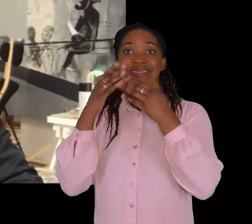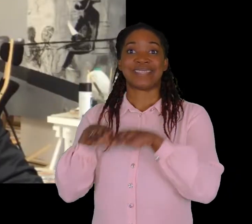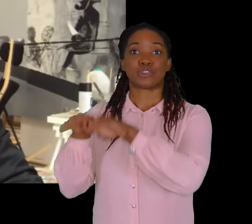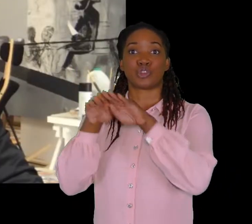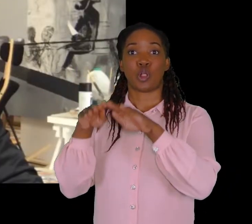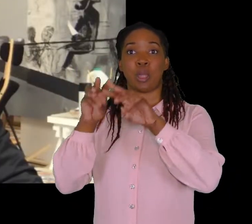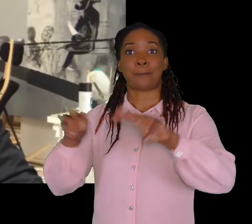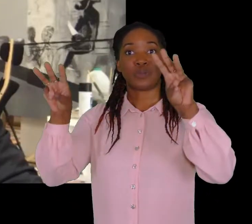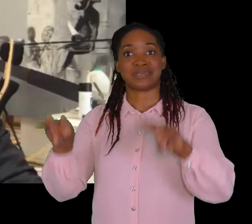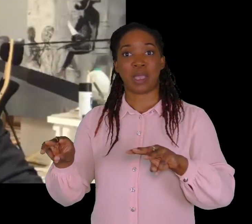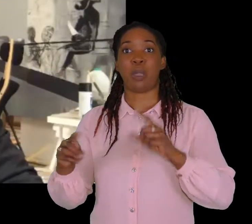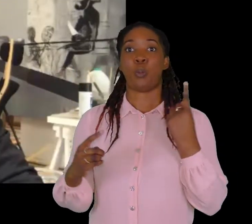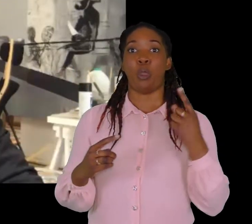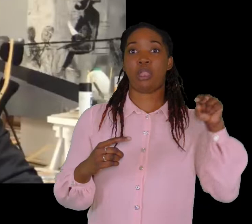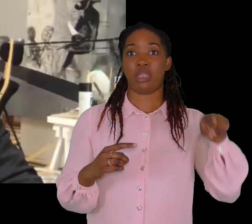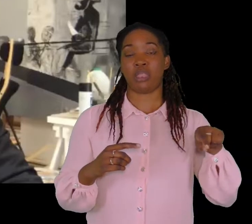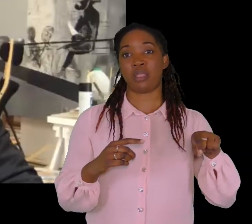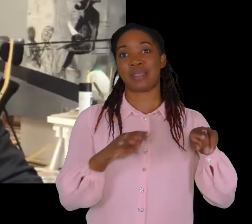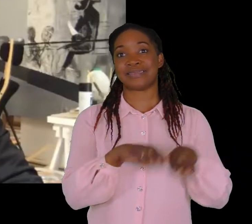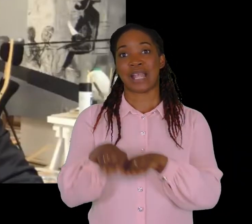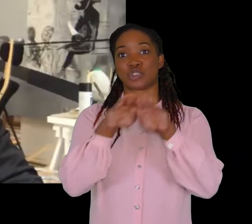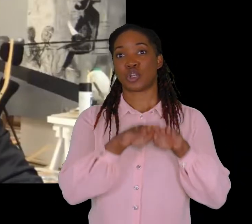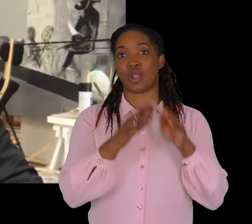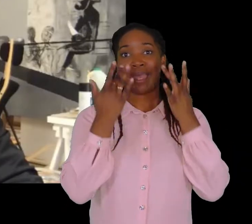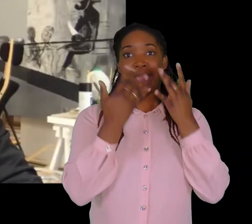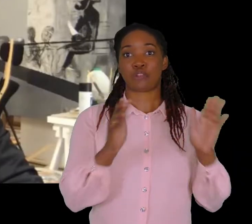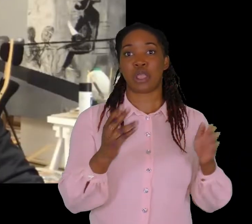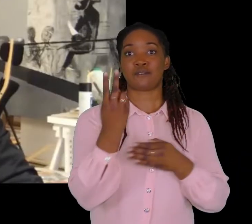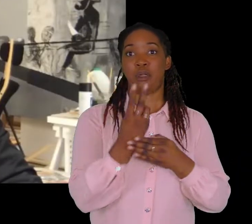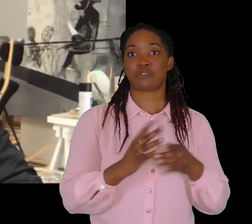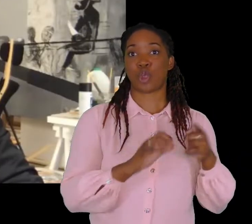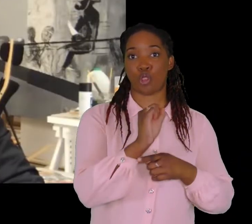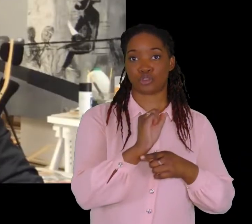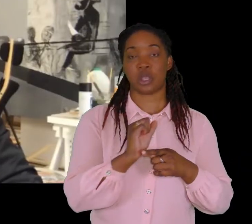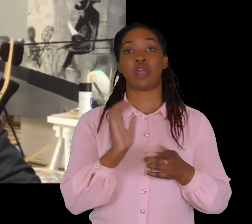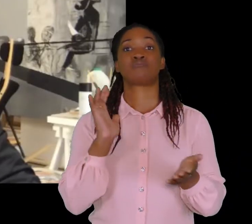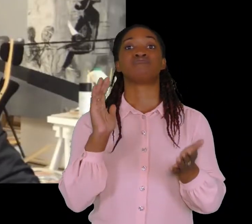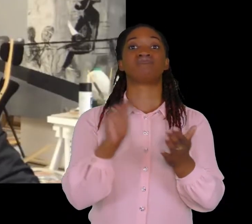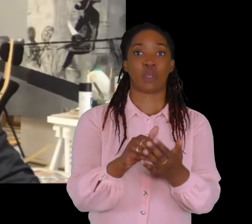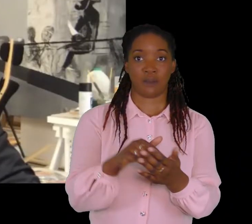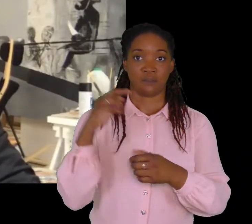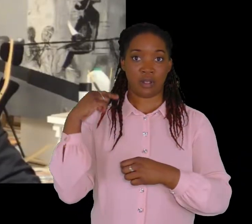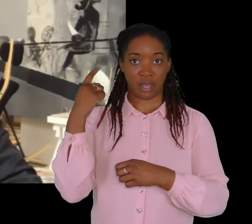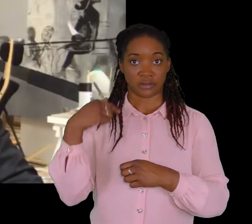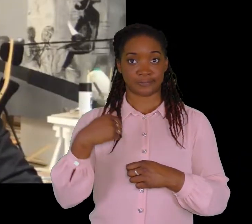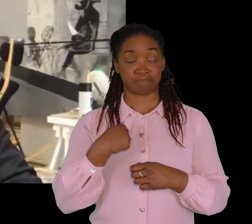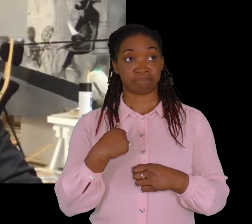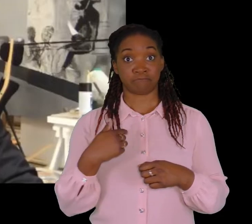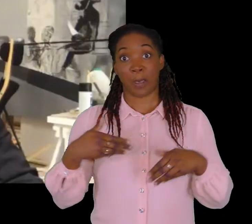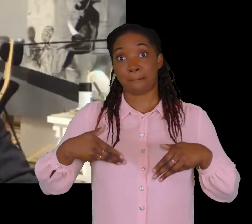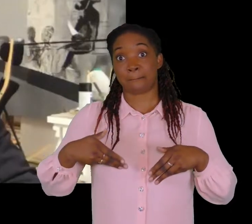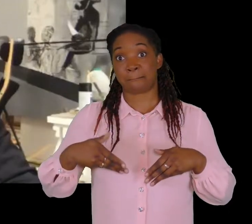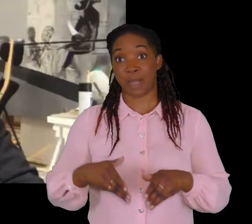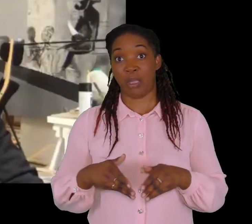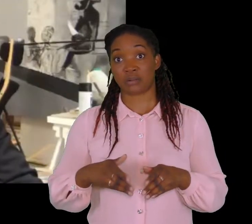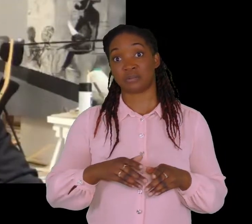in Lagos and one at the National Gallery of Arts and Culture, both in Lagos. So when I came to London, I came having